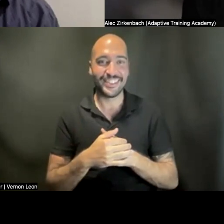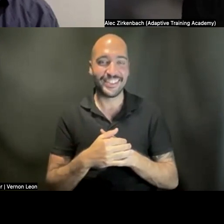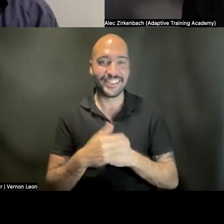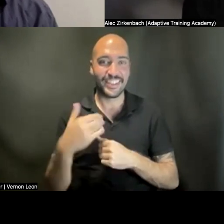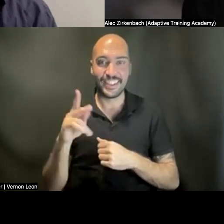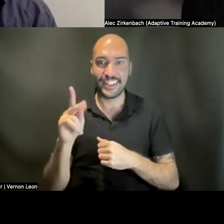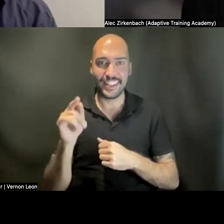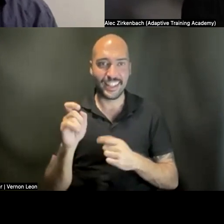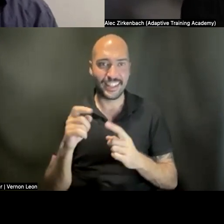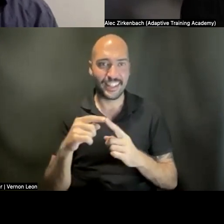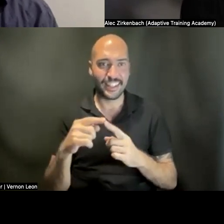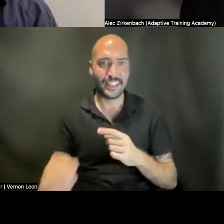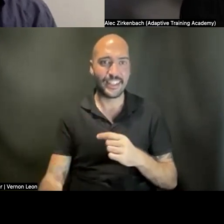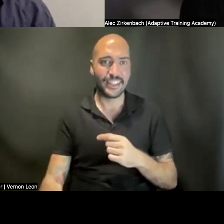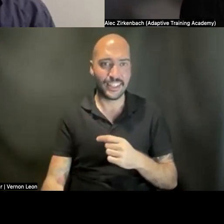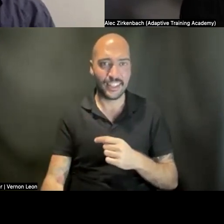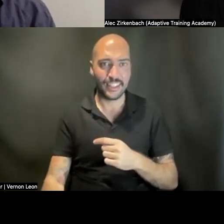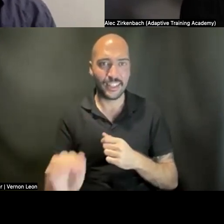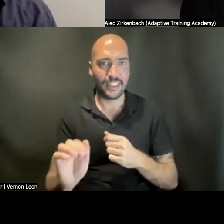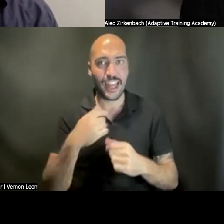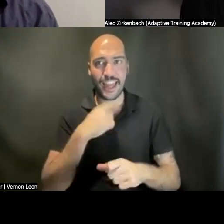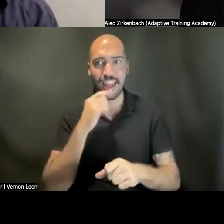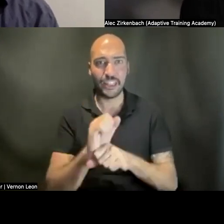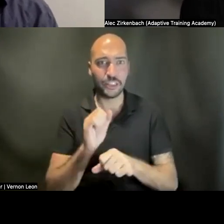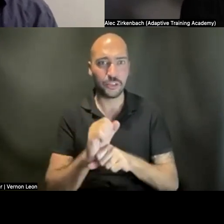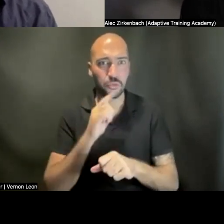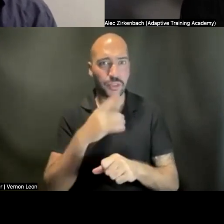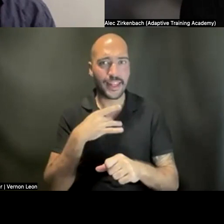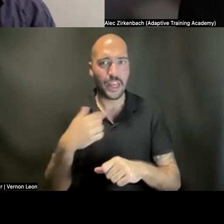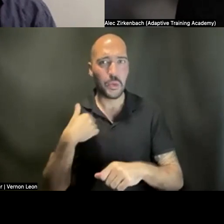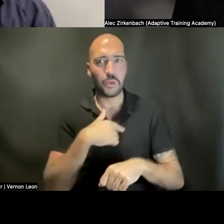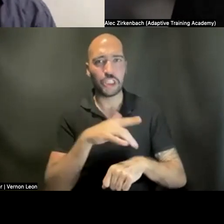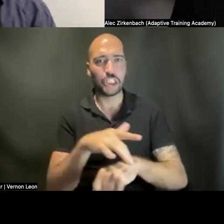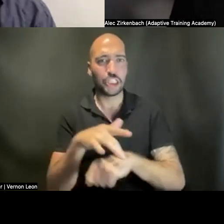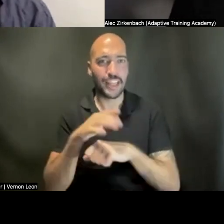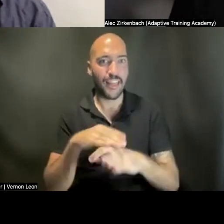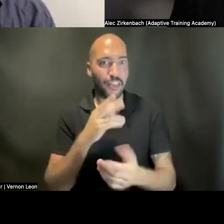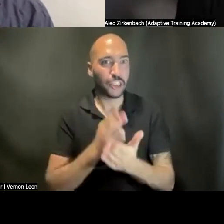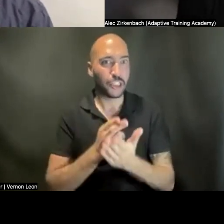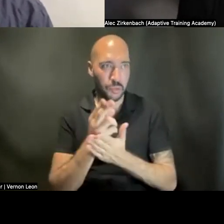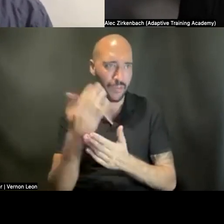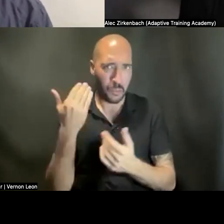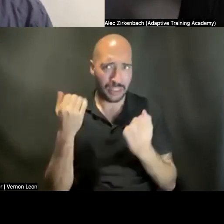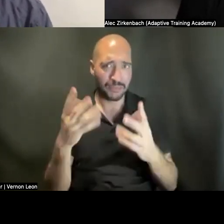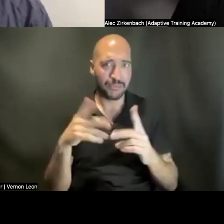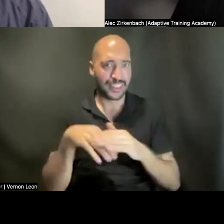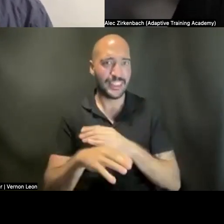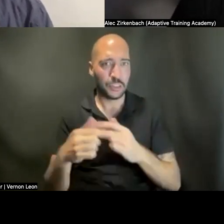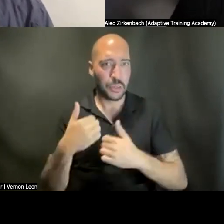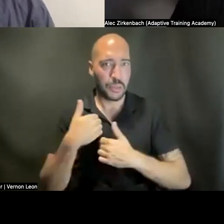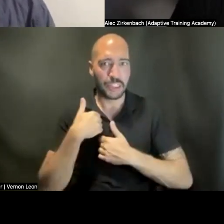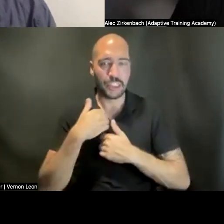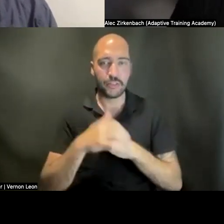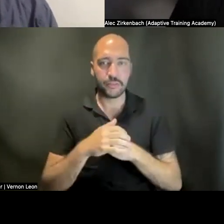Katie. I actually really like that we're touching on the realities of why so many people go in to serve,